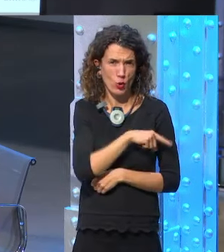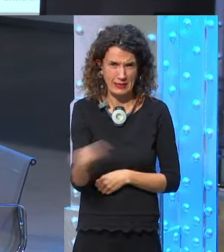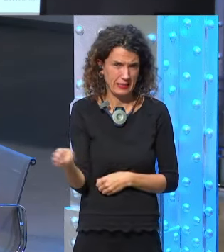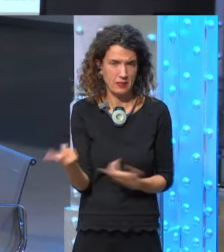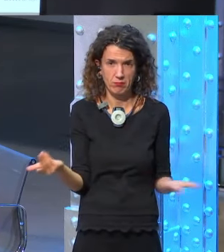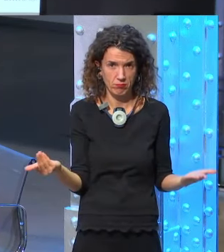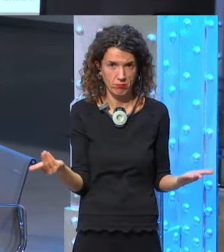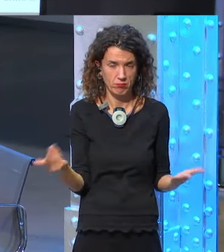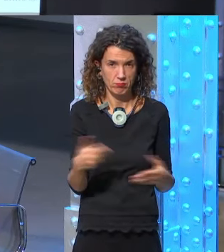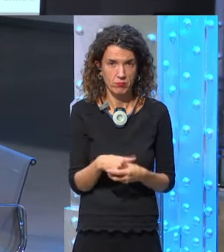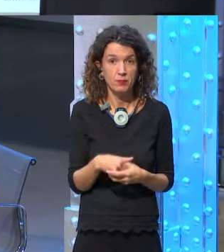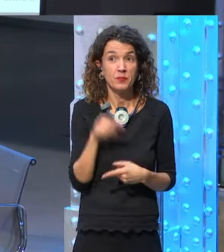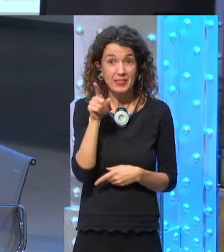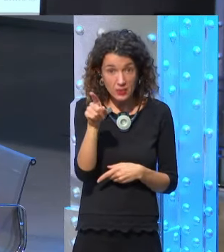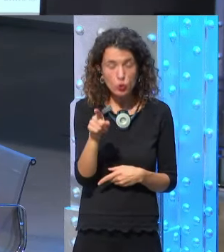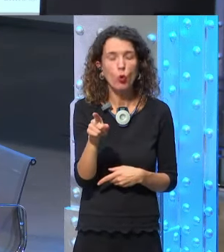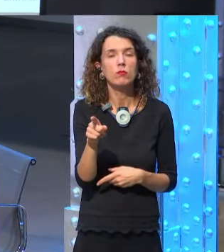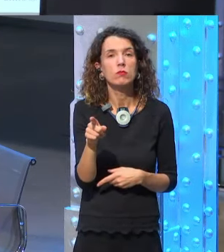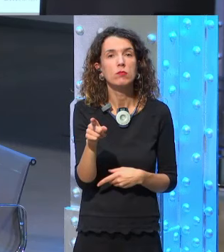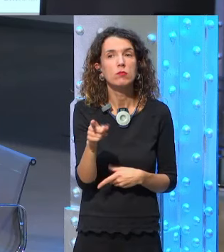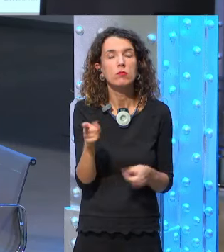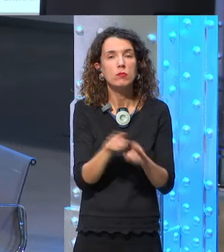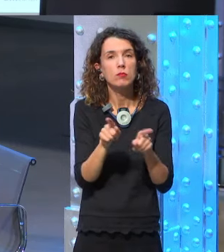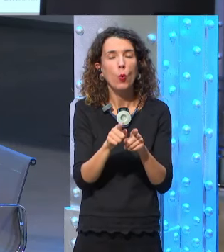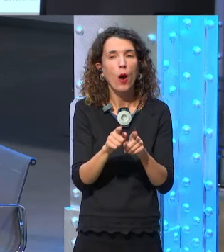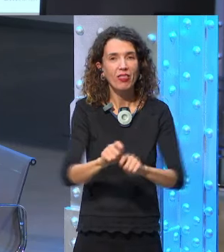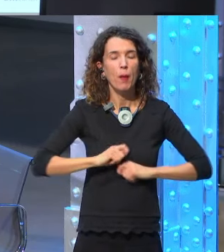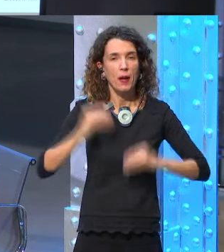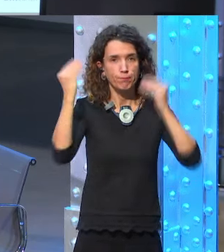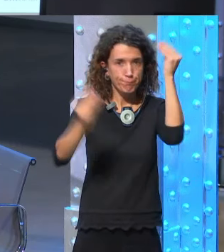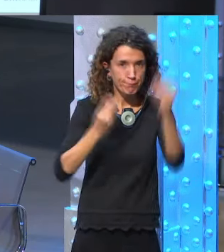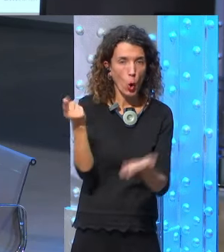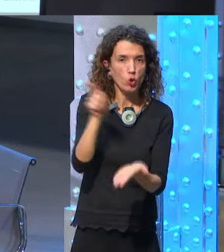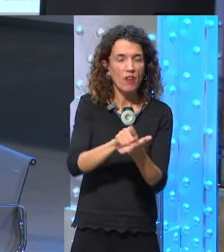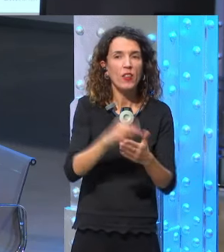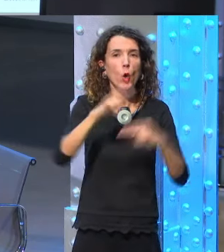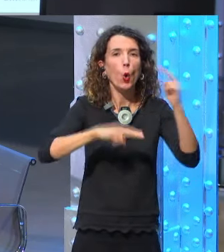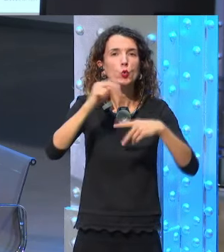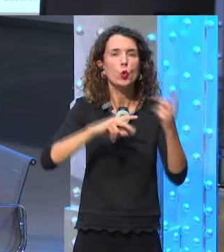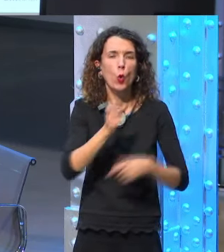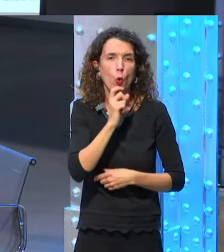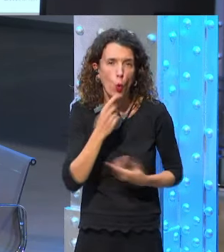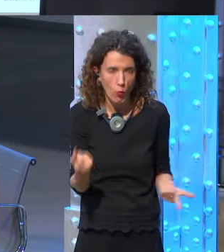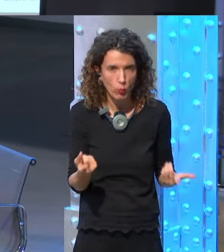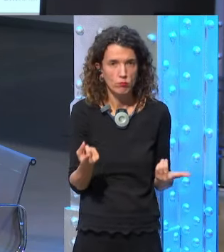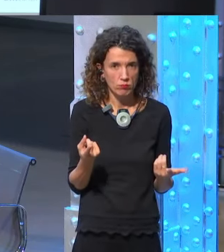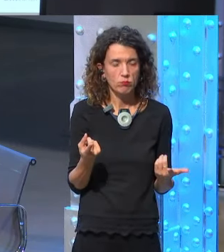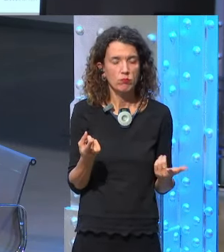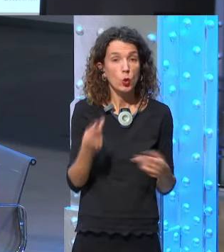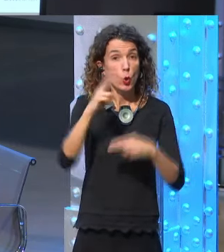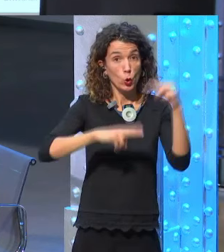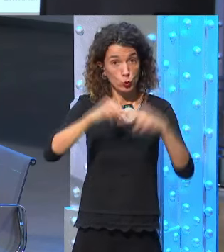It leads us to a rethinking of construction, because if you build by hand, or with classical